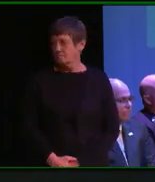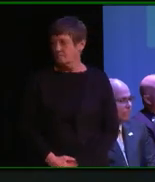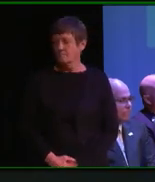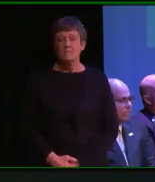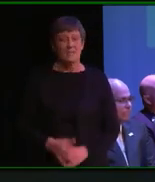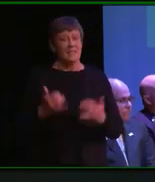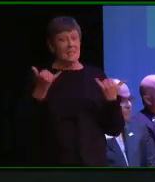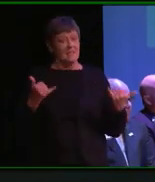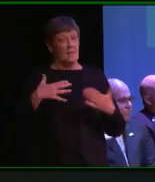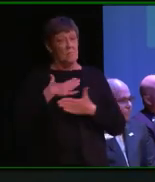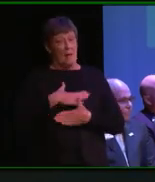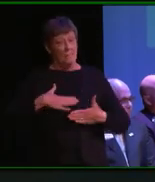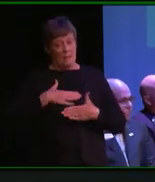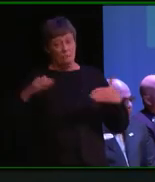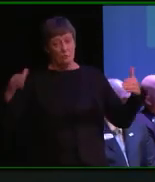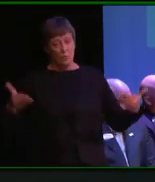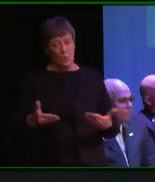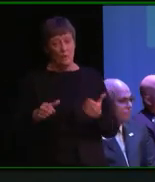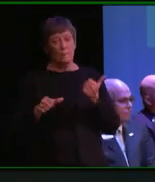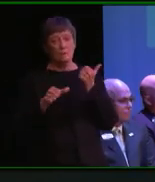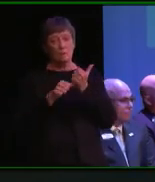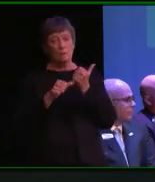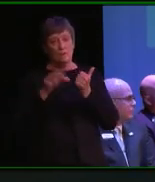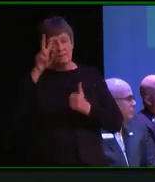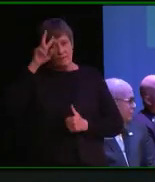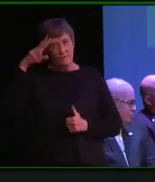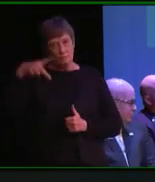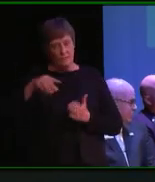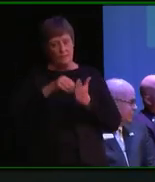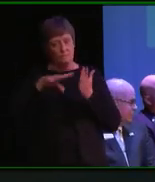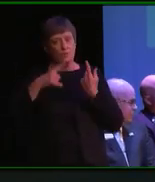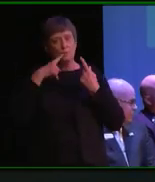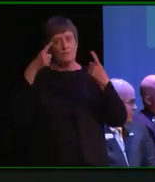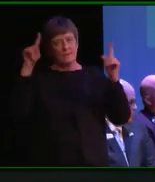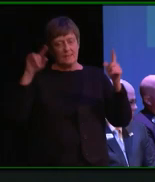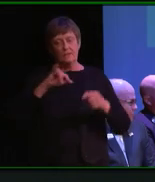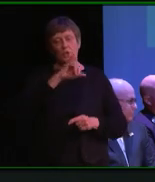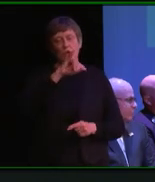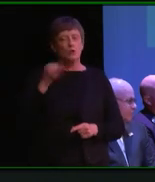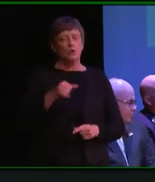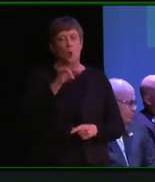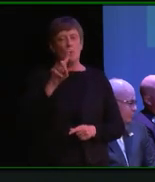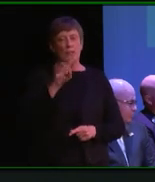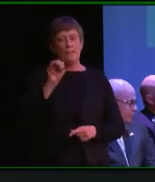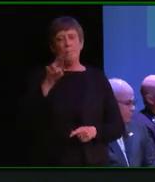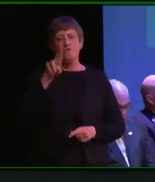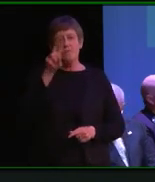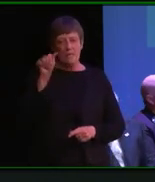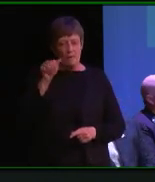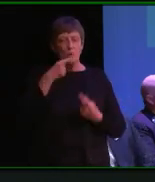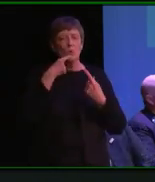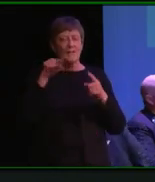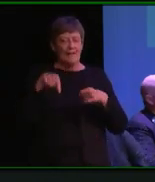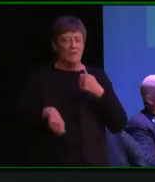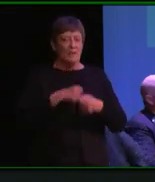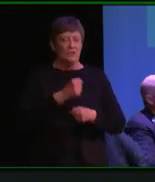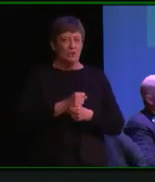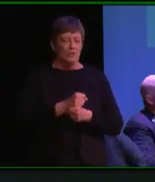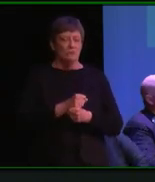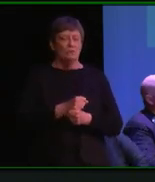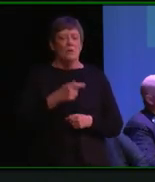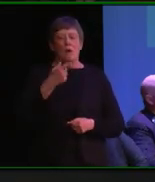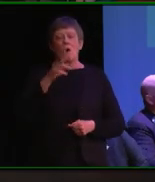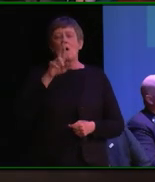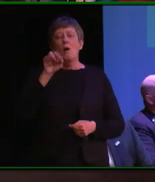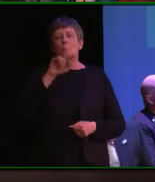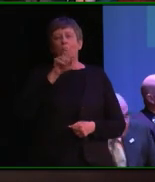It is now my pleasure to welcome the Associate Vice President of Student Success, Joe DiMaria, who will announce this year's Bronze and Silver Shield